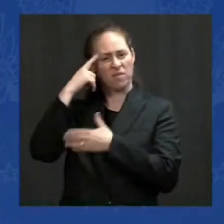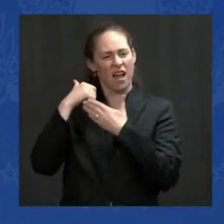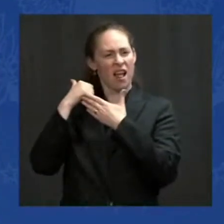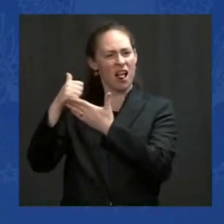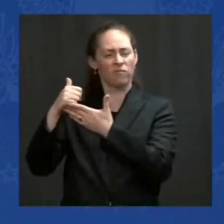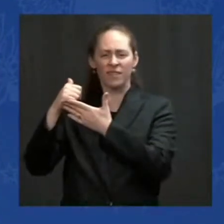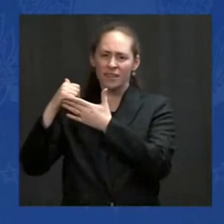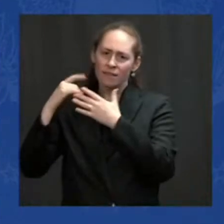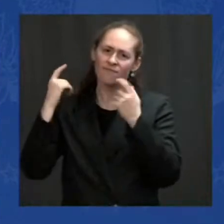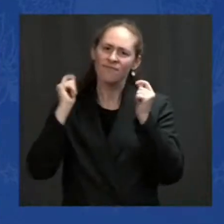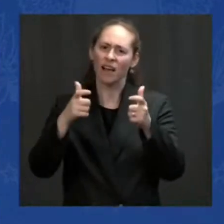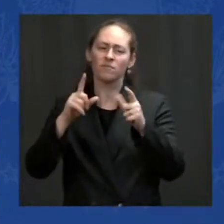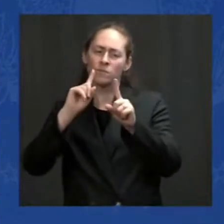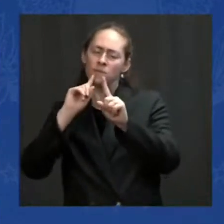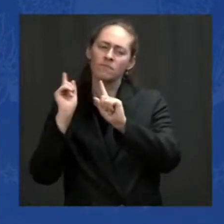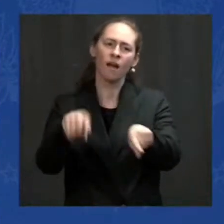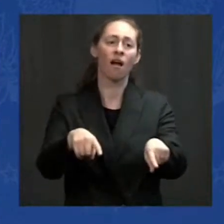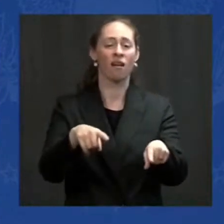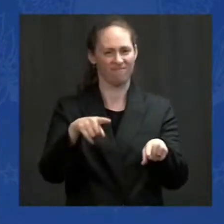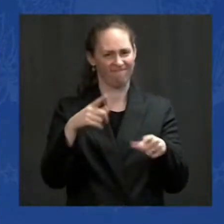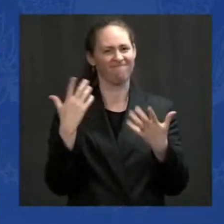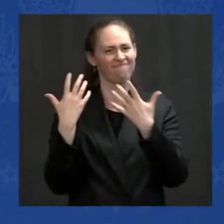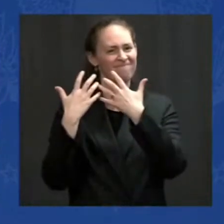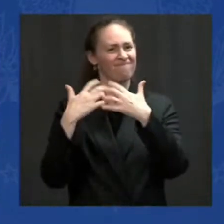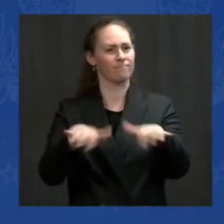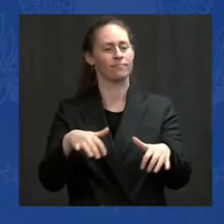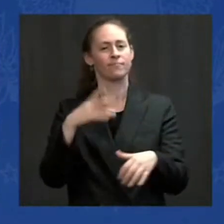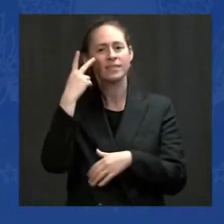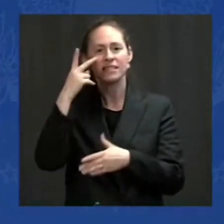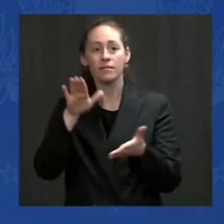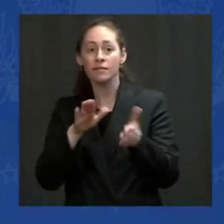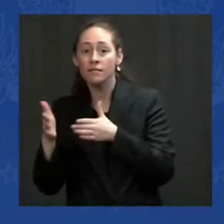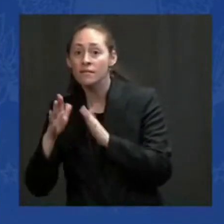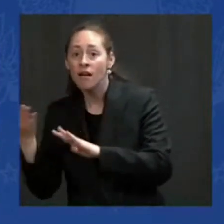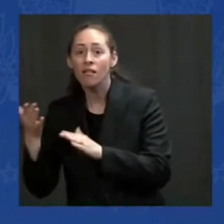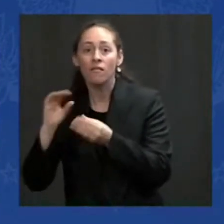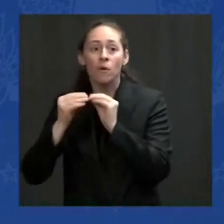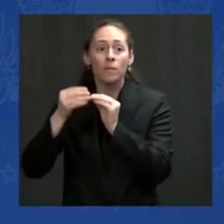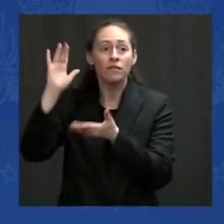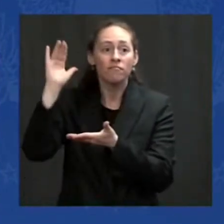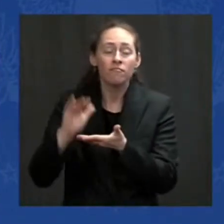significant further tragedy and disruption to Americans' lives and livelihoods.